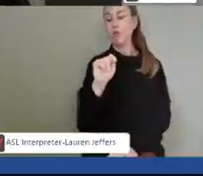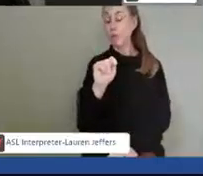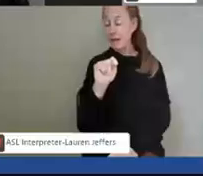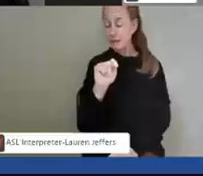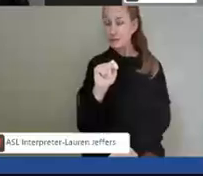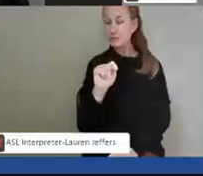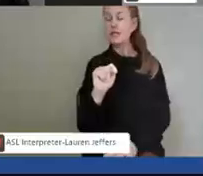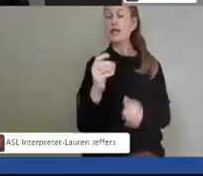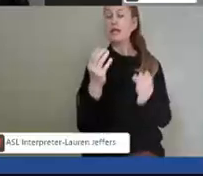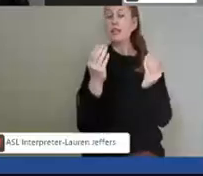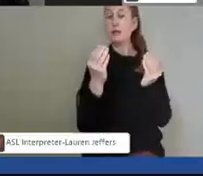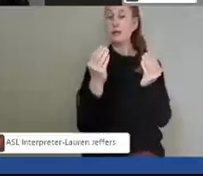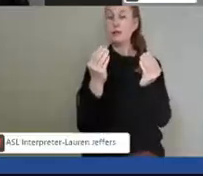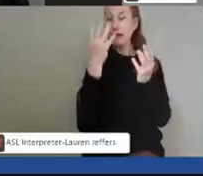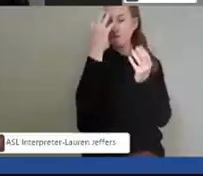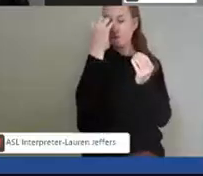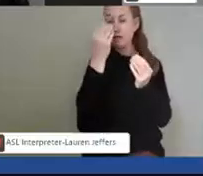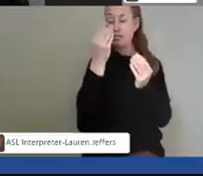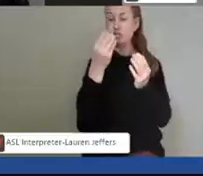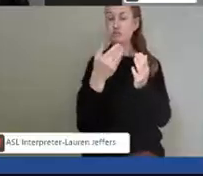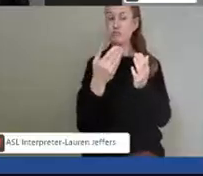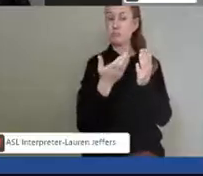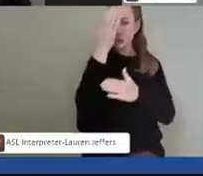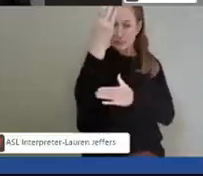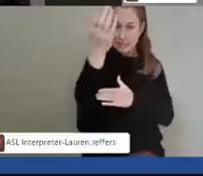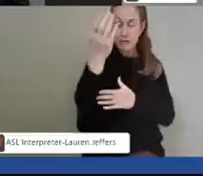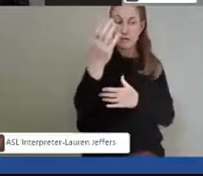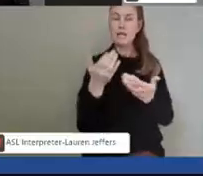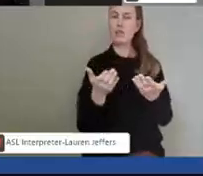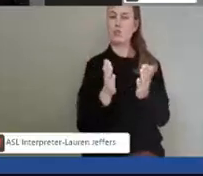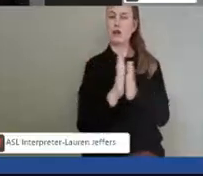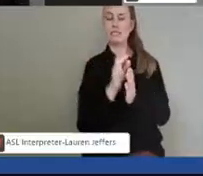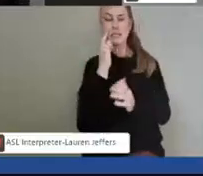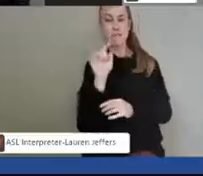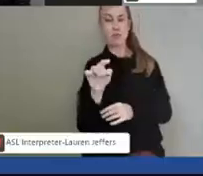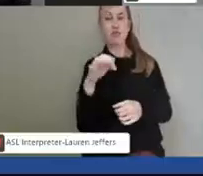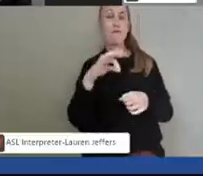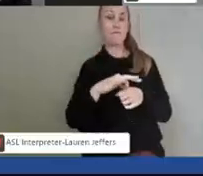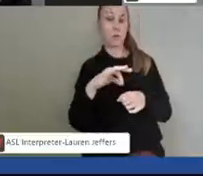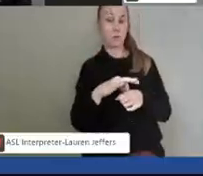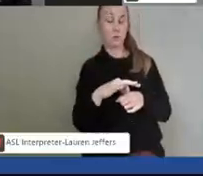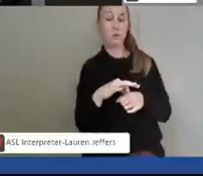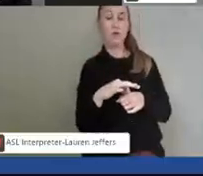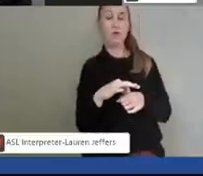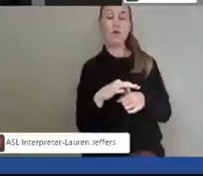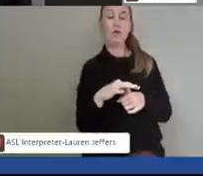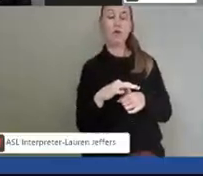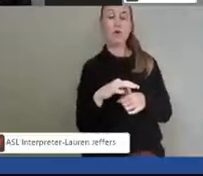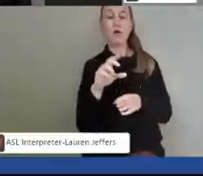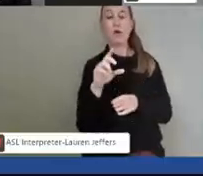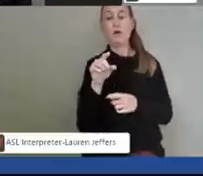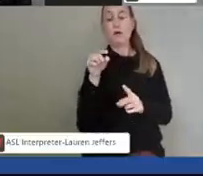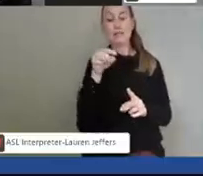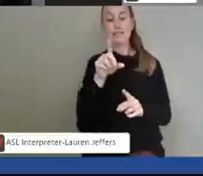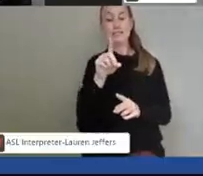presenting. And then what we're asking for, again, from the council is just to vote on this dashboard